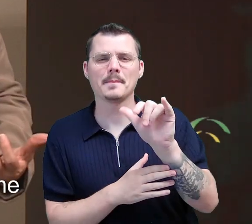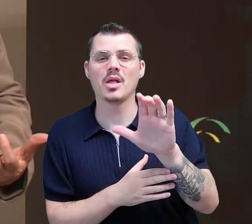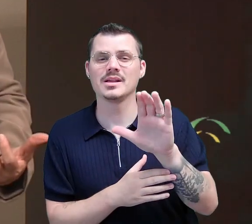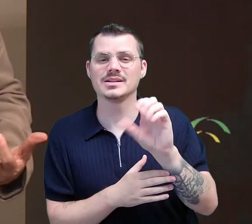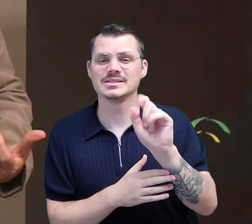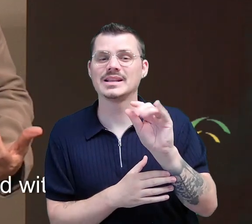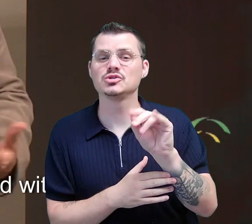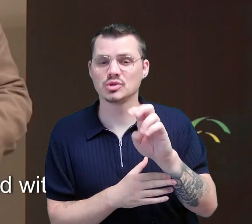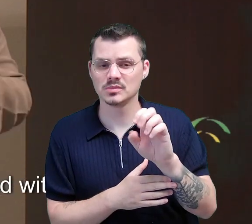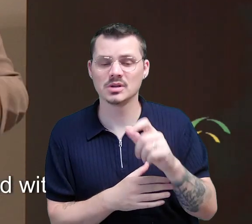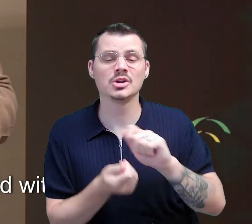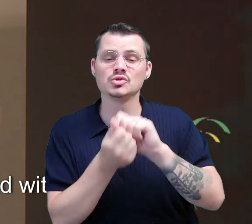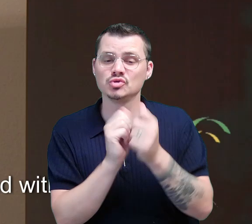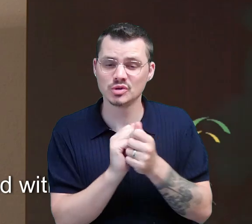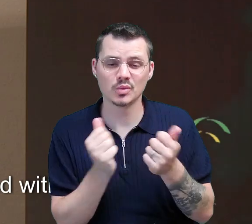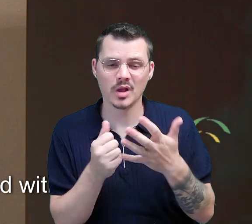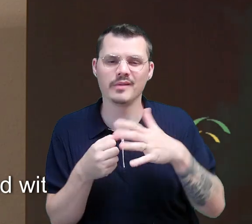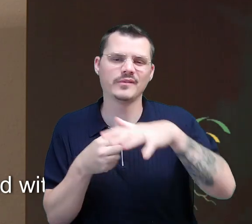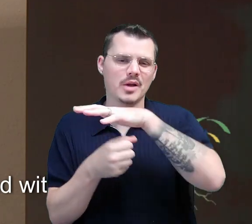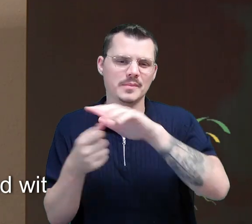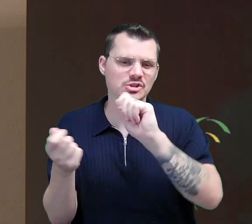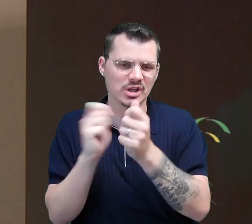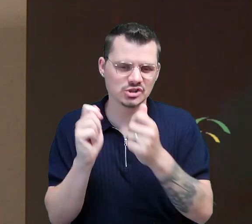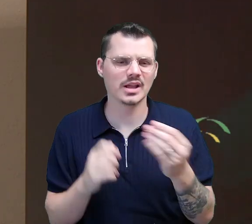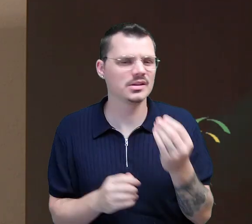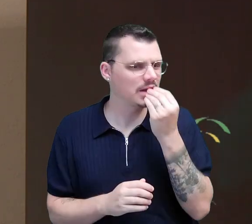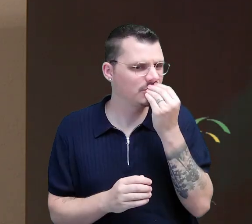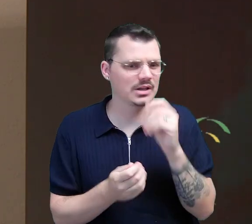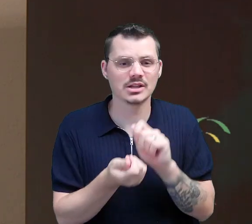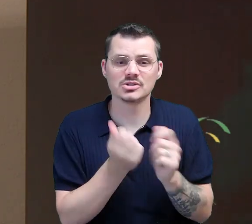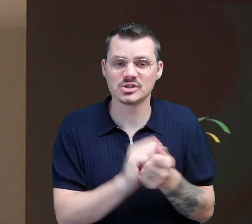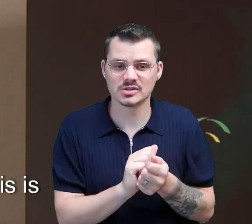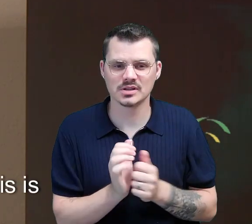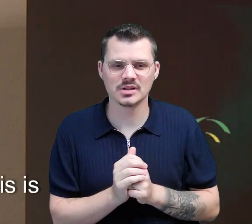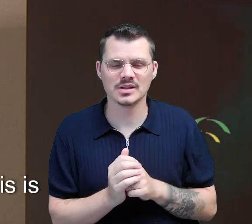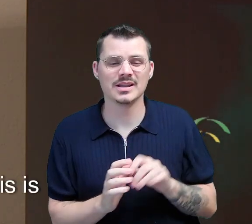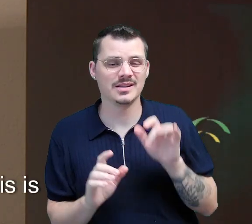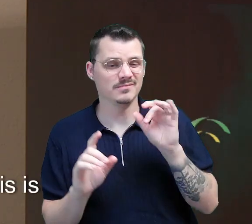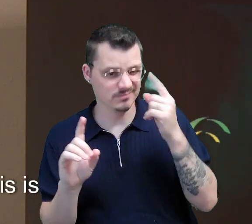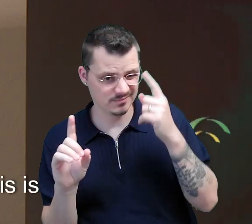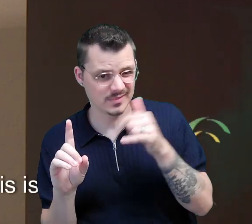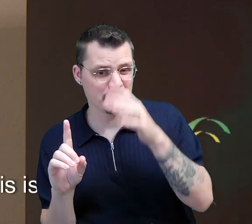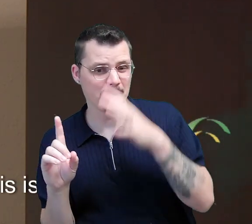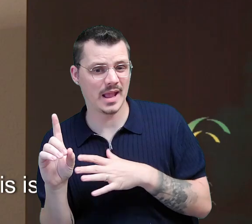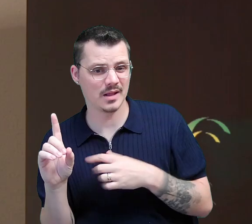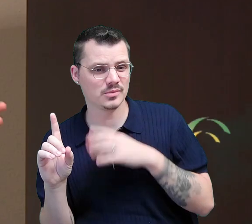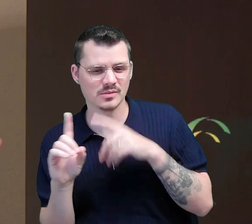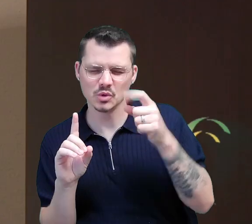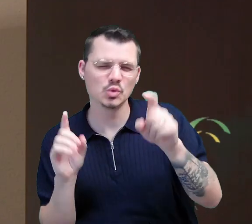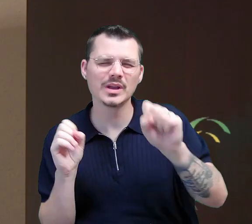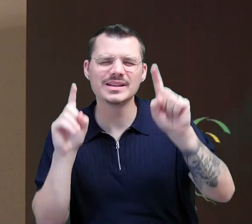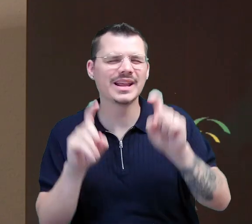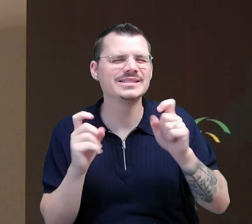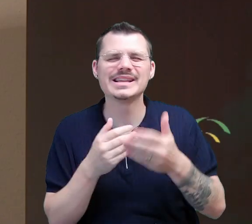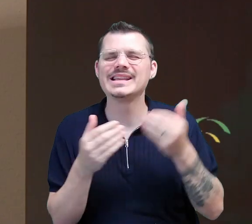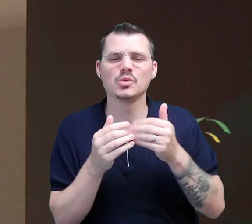syndrome treated with environmental changes and with dietary changes. Yet the man I'm talking about, and this is easily